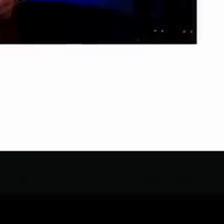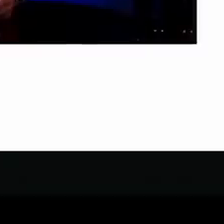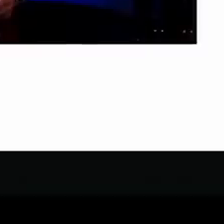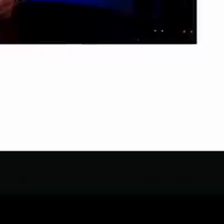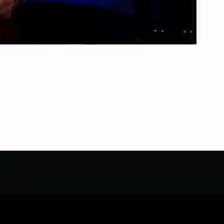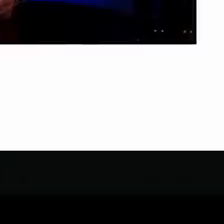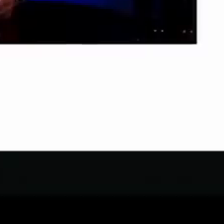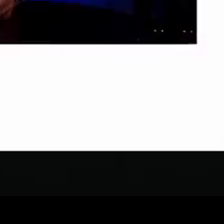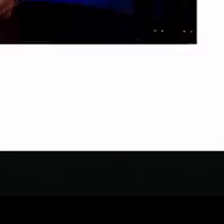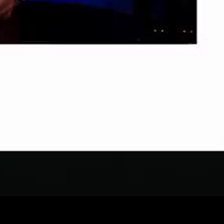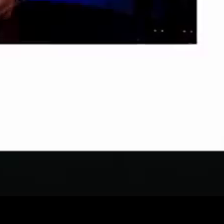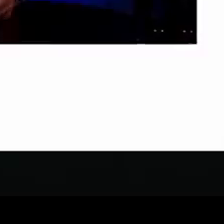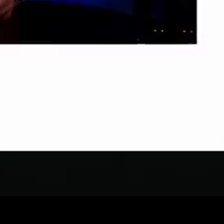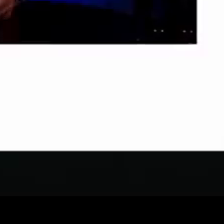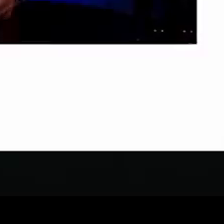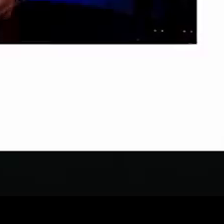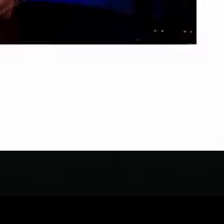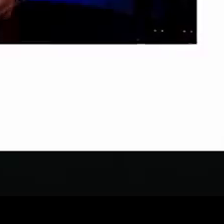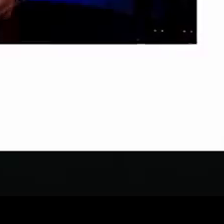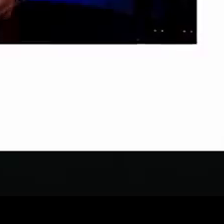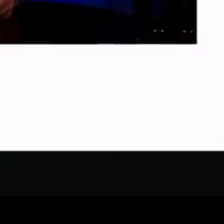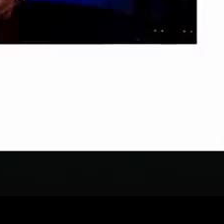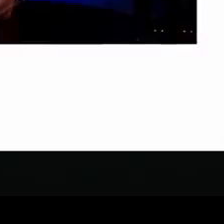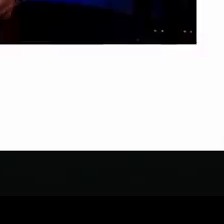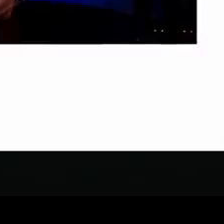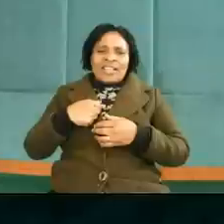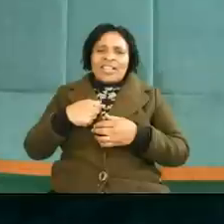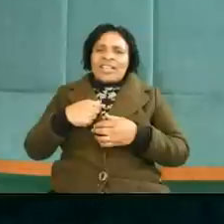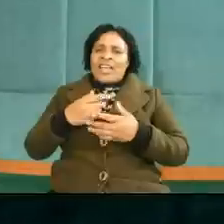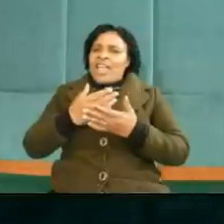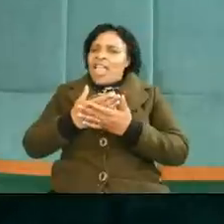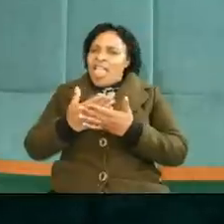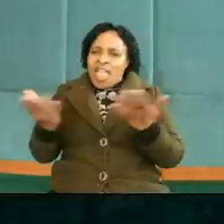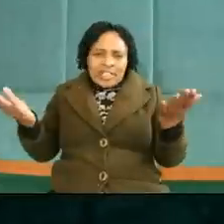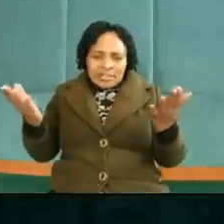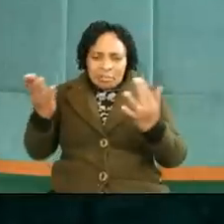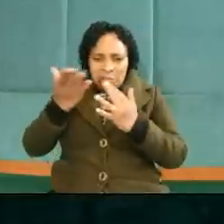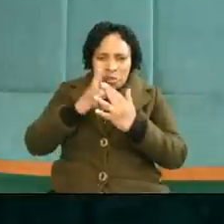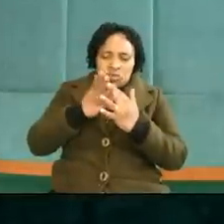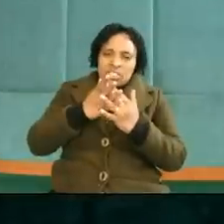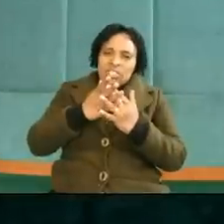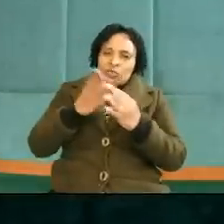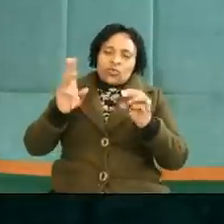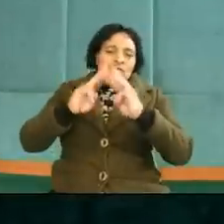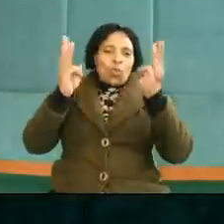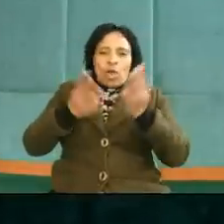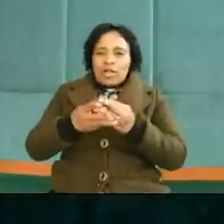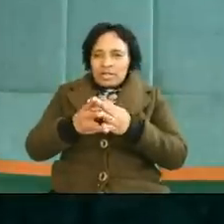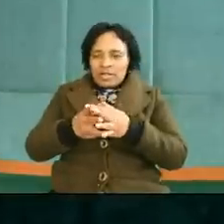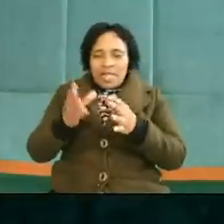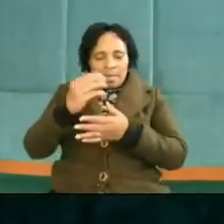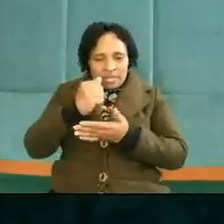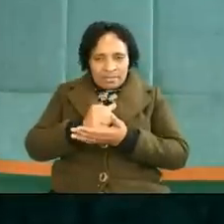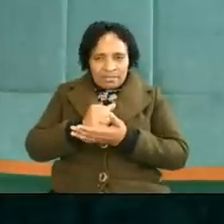are. Watch me, watch me, watch me, watch me, watch me. There is no longer any boundaries to the word.